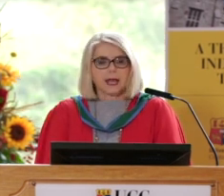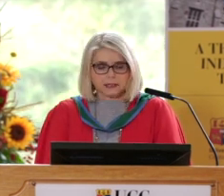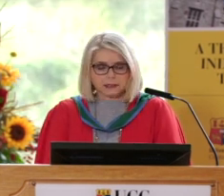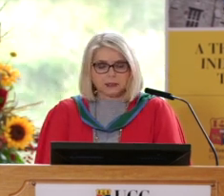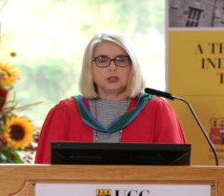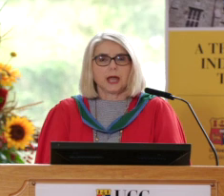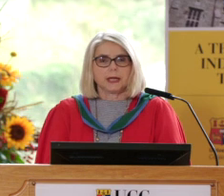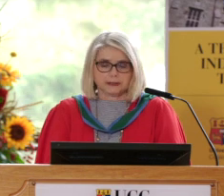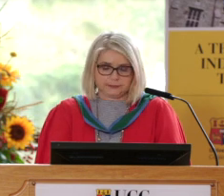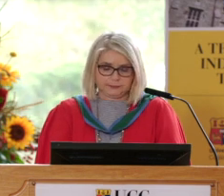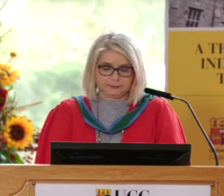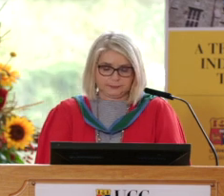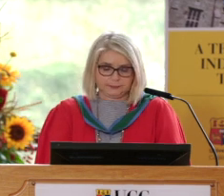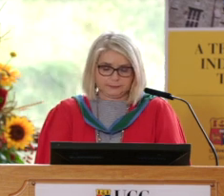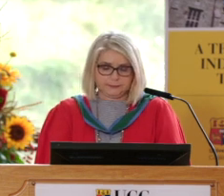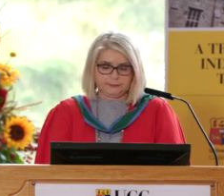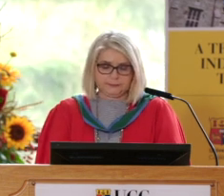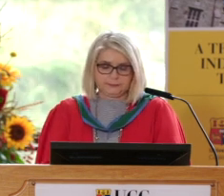Te Yan Zhang.